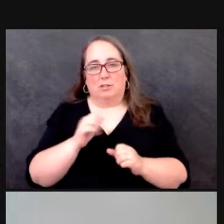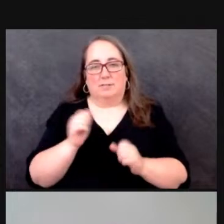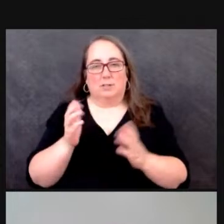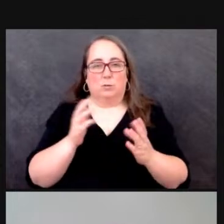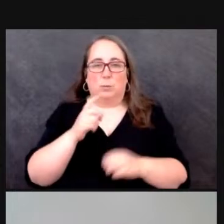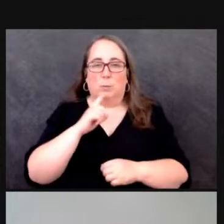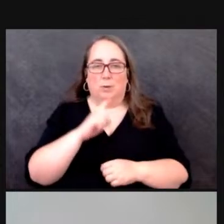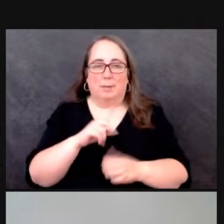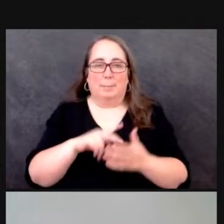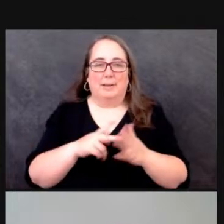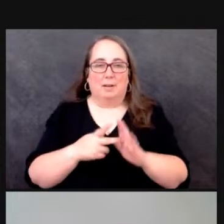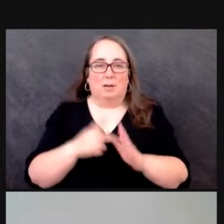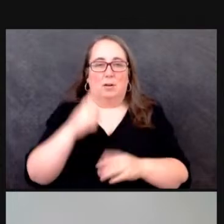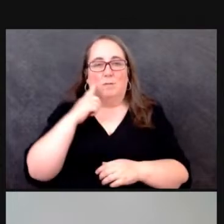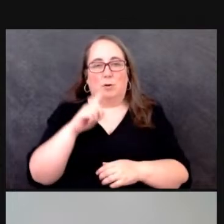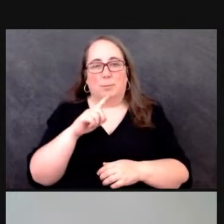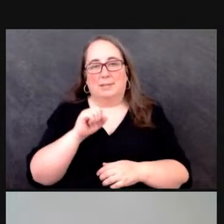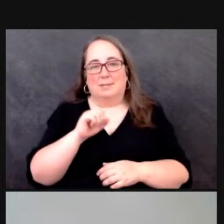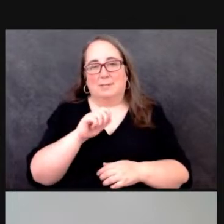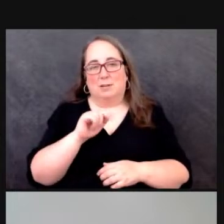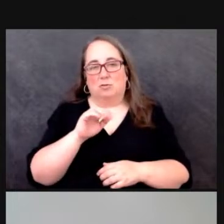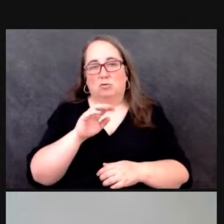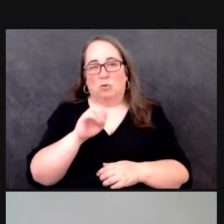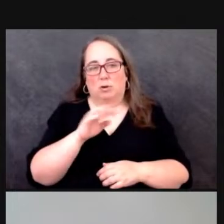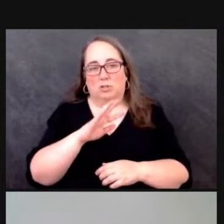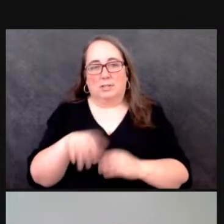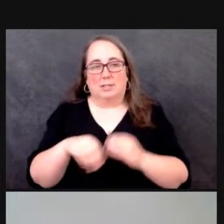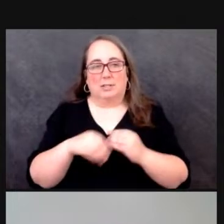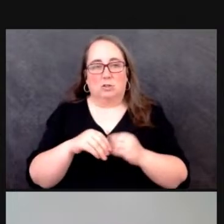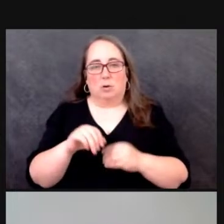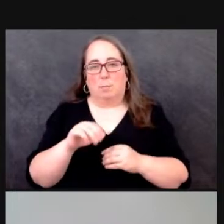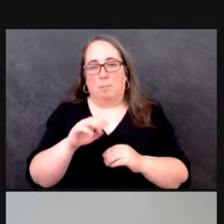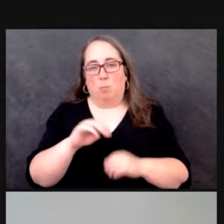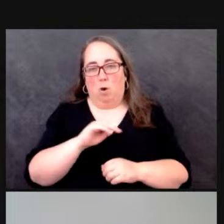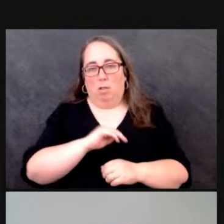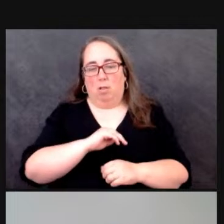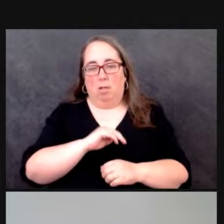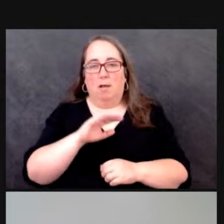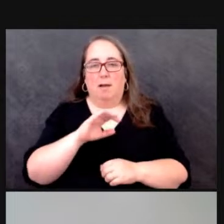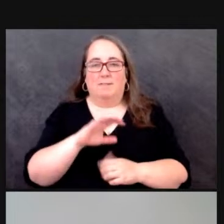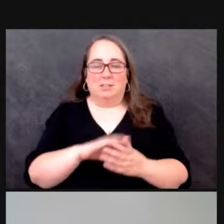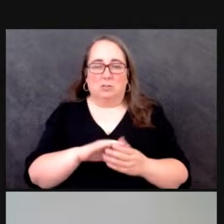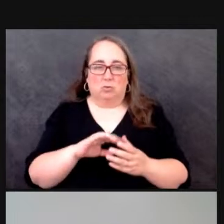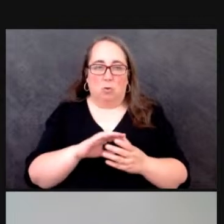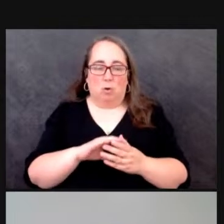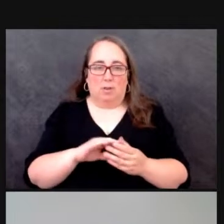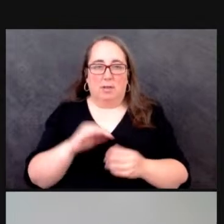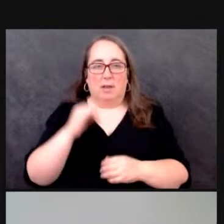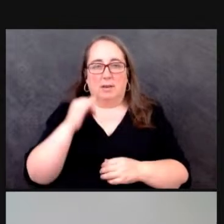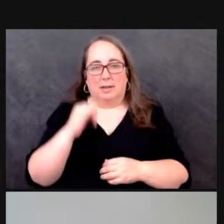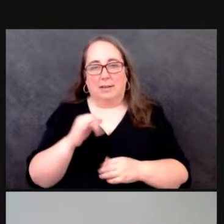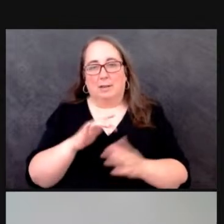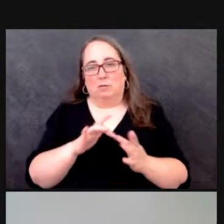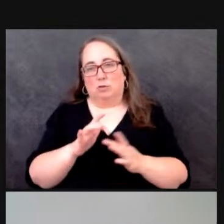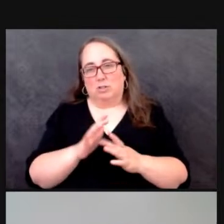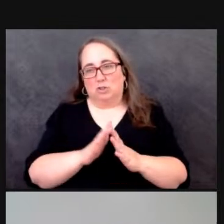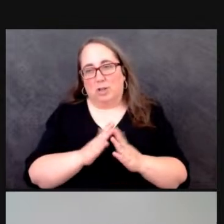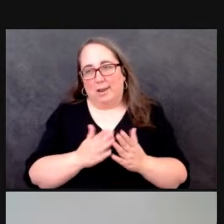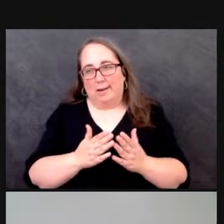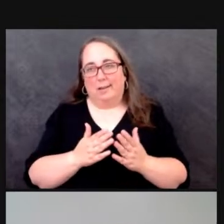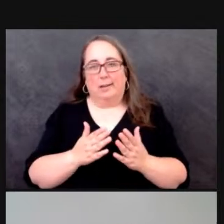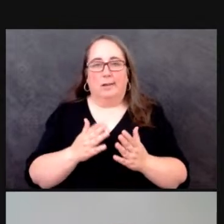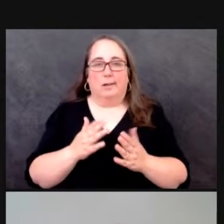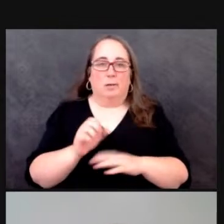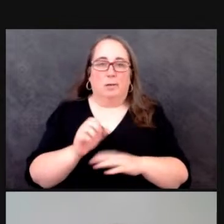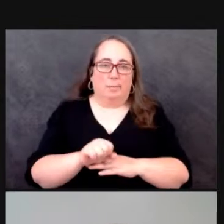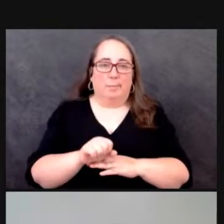did mean for it to be St. George, as an additional moral of his story is the idea of Christianity triumphing